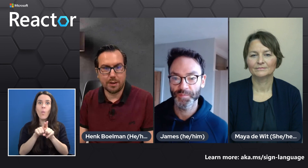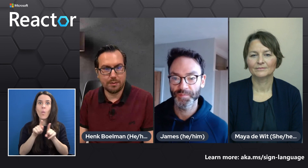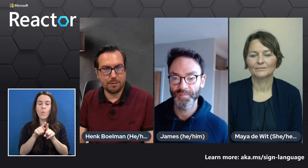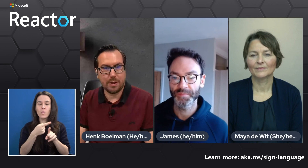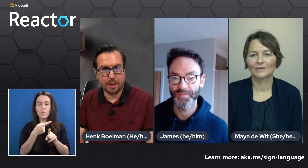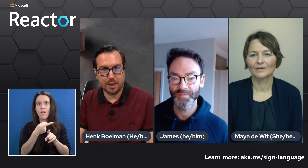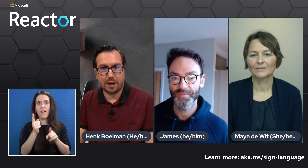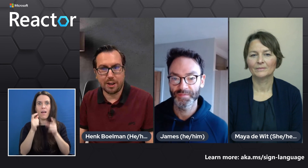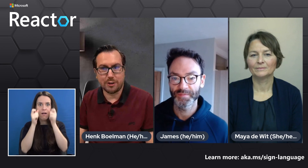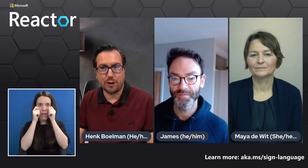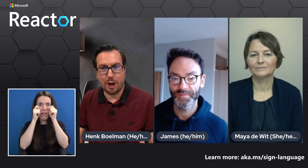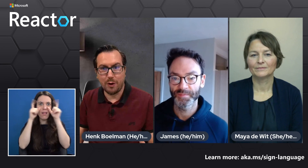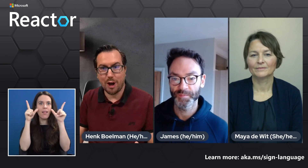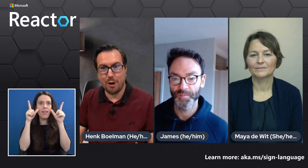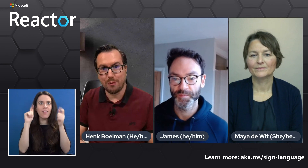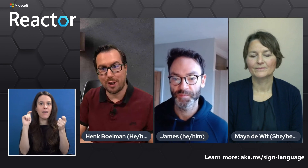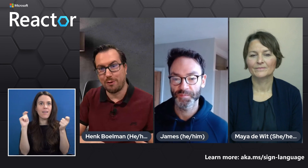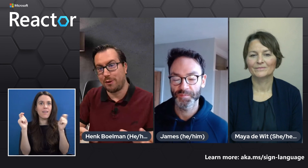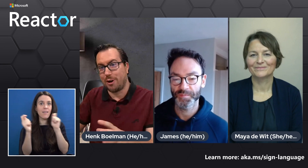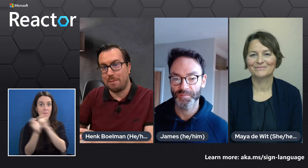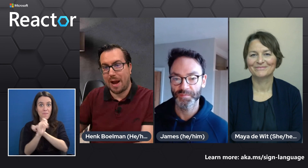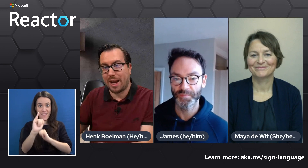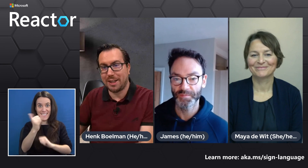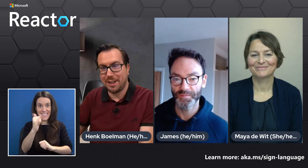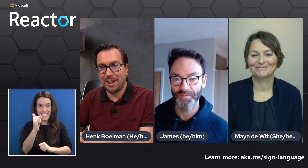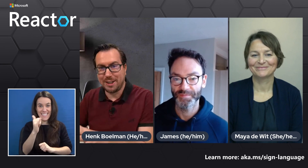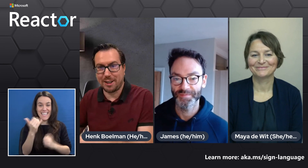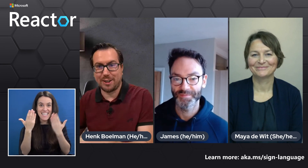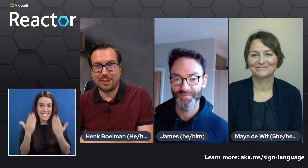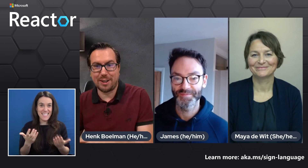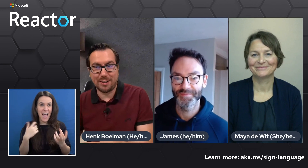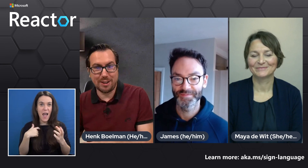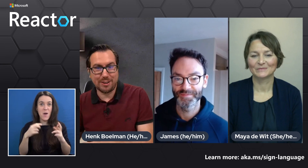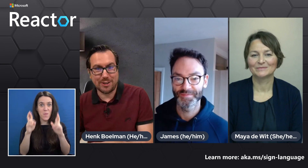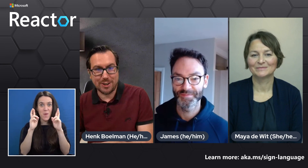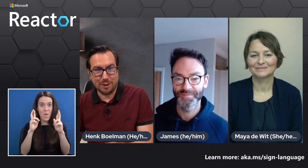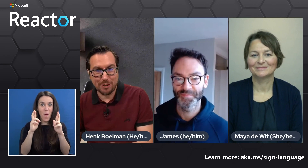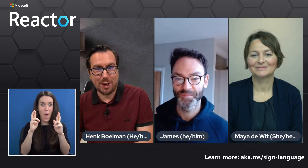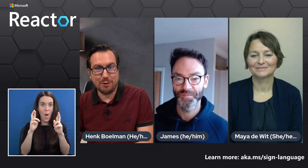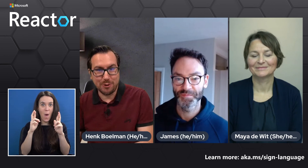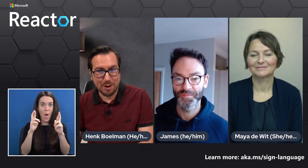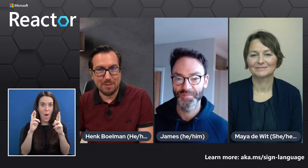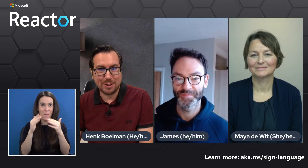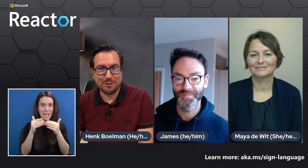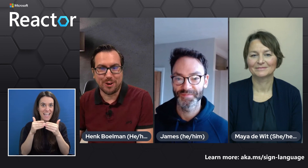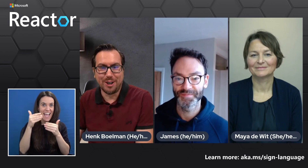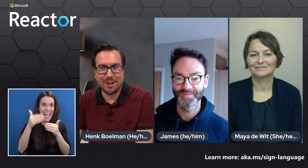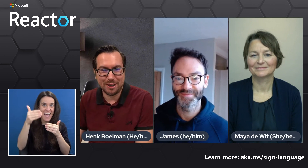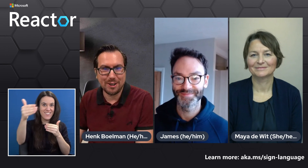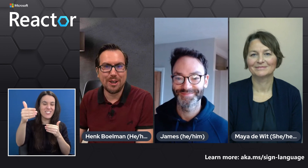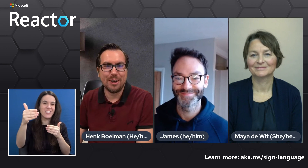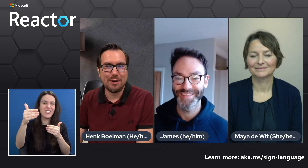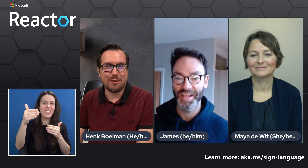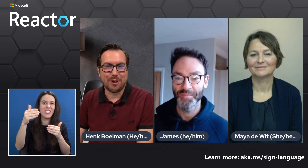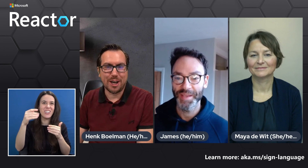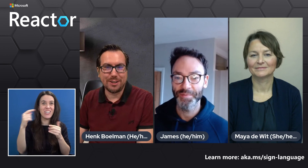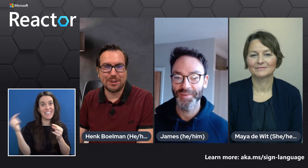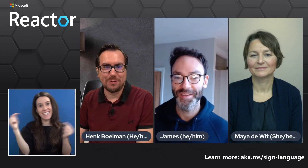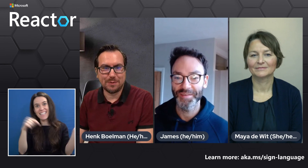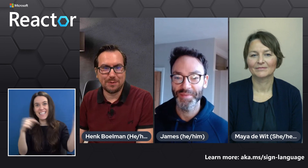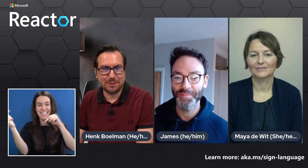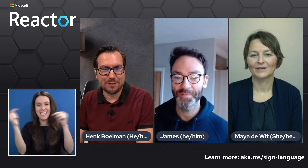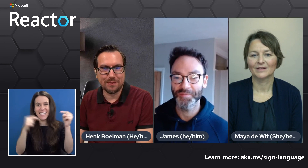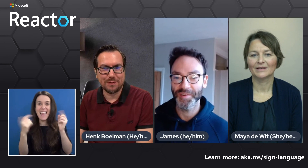win-win. Exactly. So now we hope that when we go back, that it is still. But I will do my best for